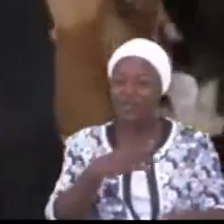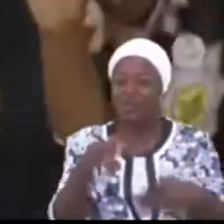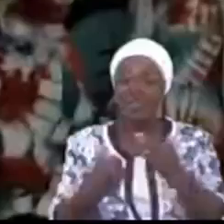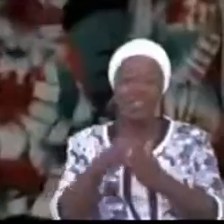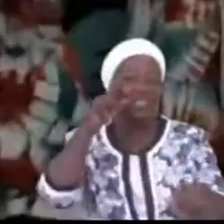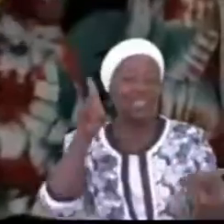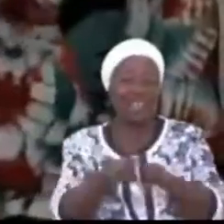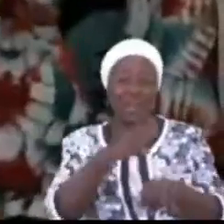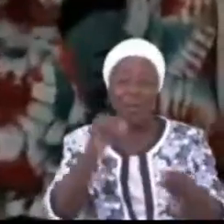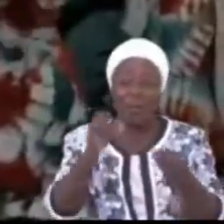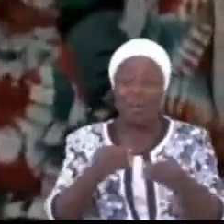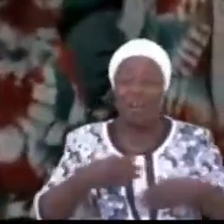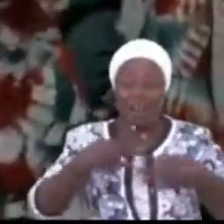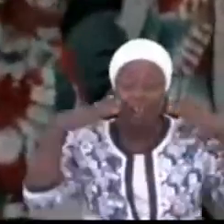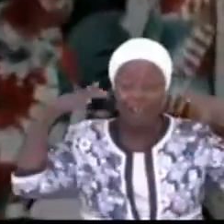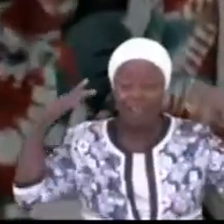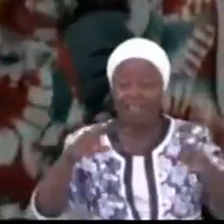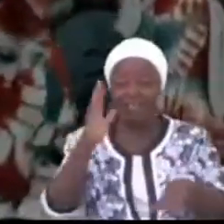Victor's.